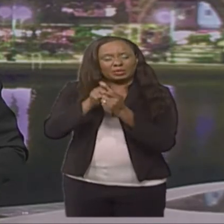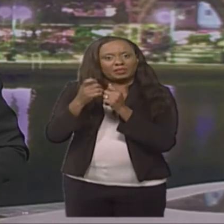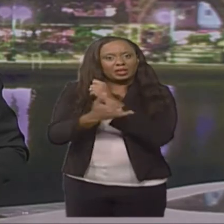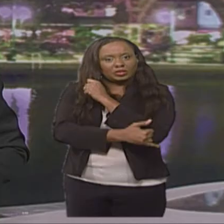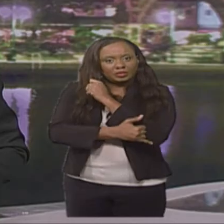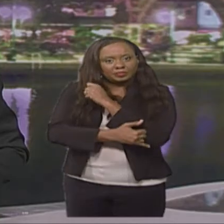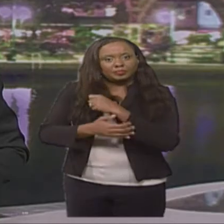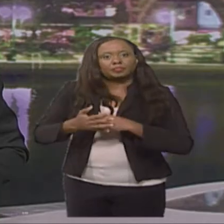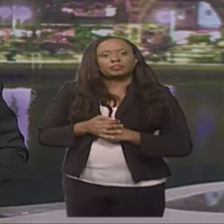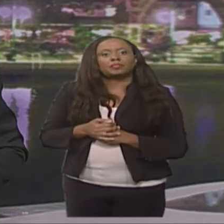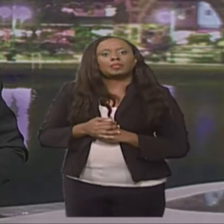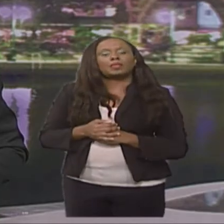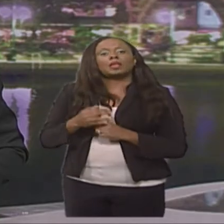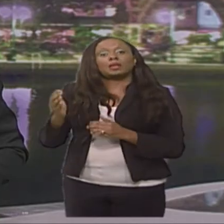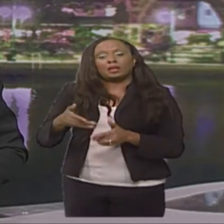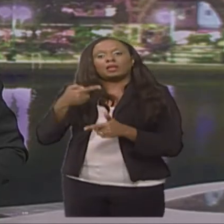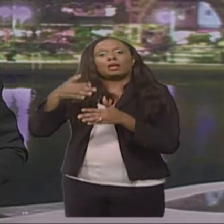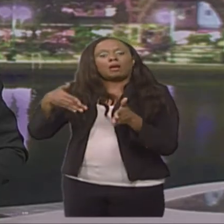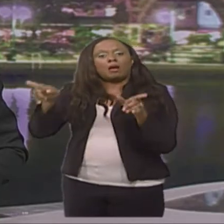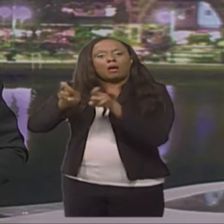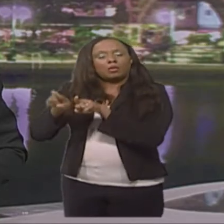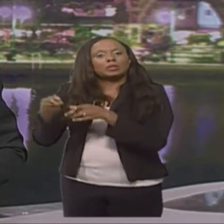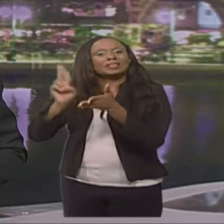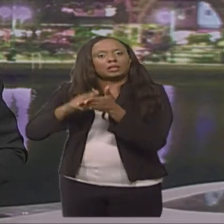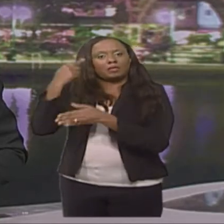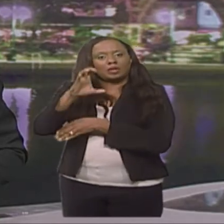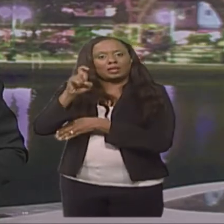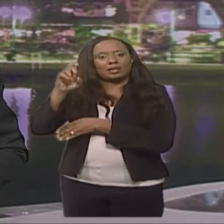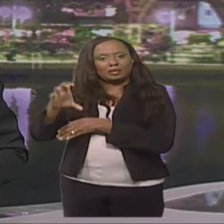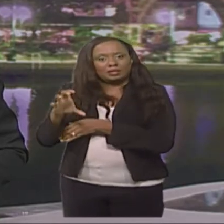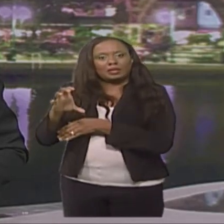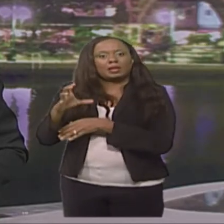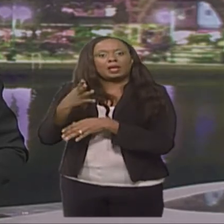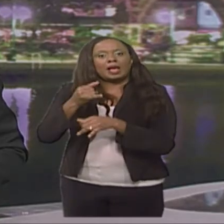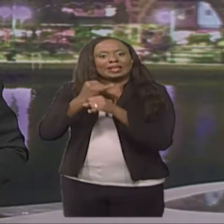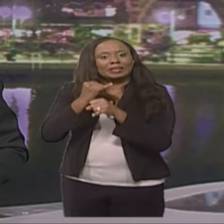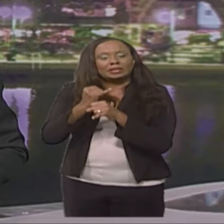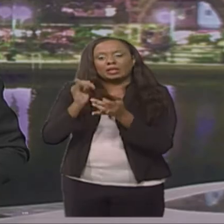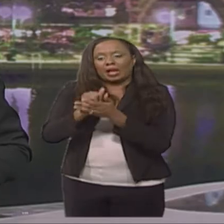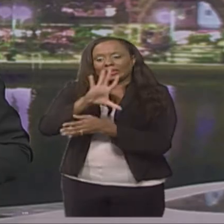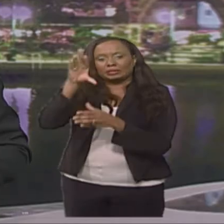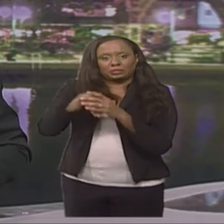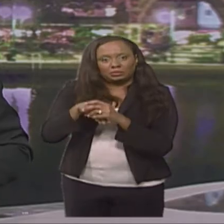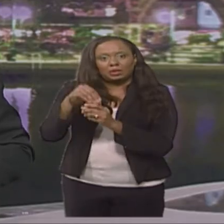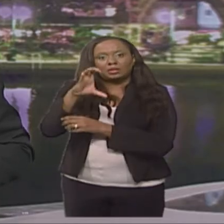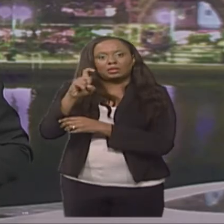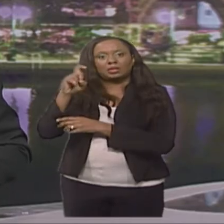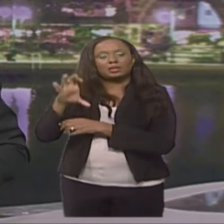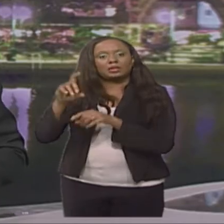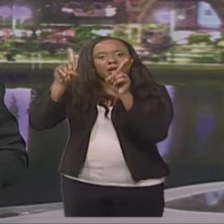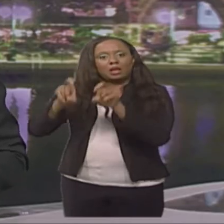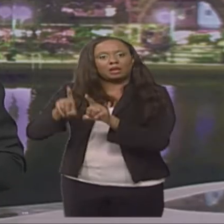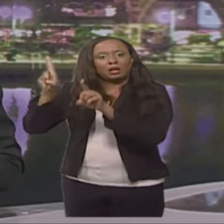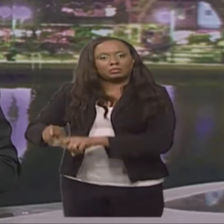needs, with particular emphasis on accommodating requests from additional territories and institutions to join or otherwise participate